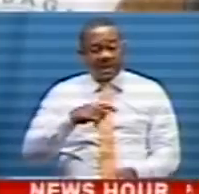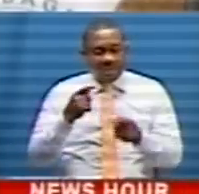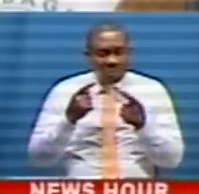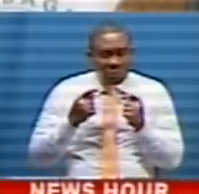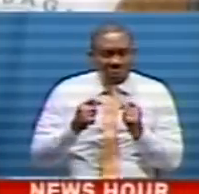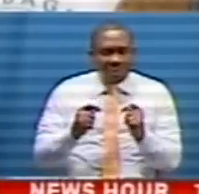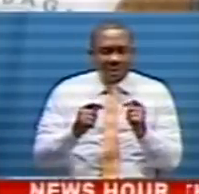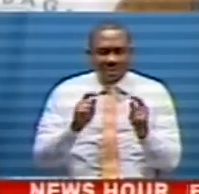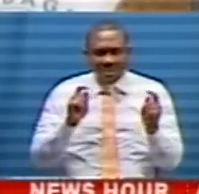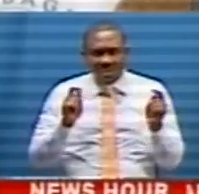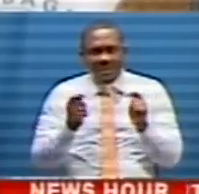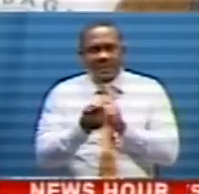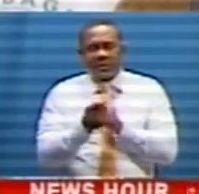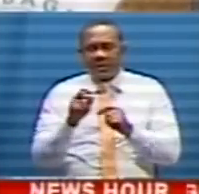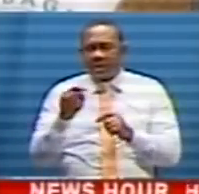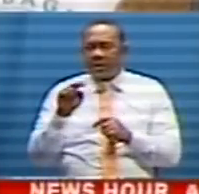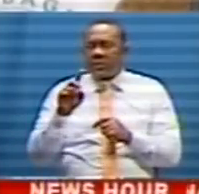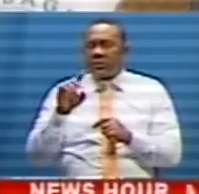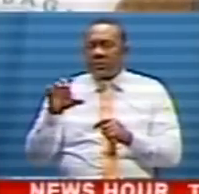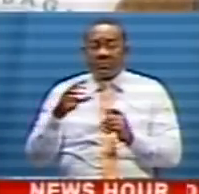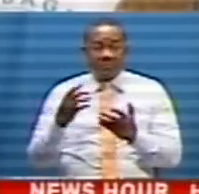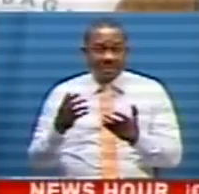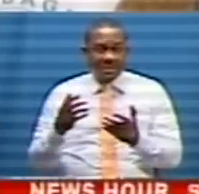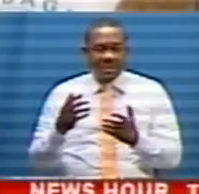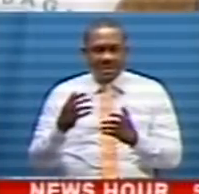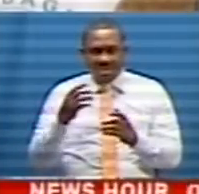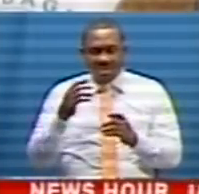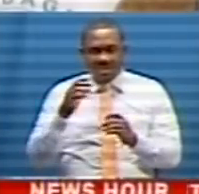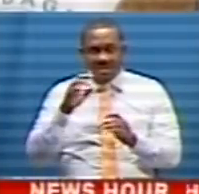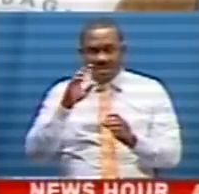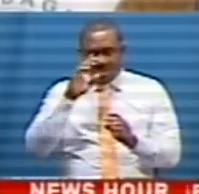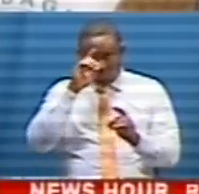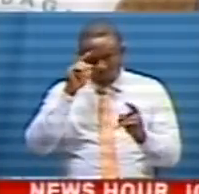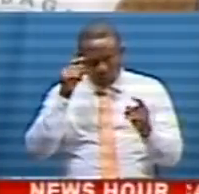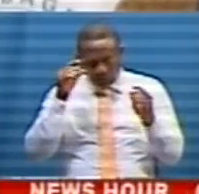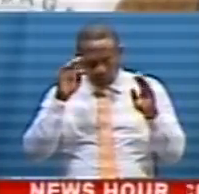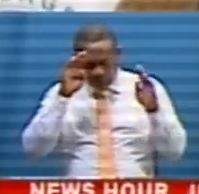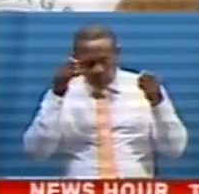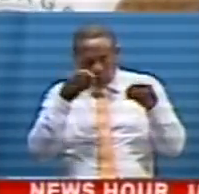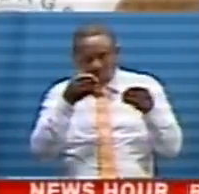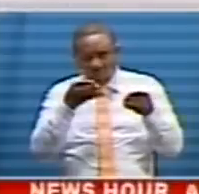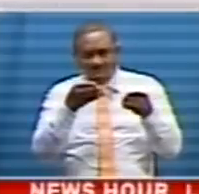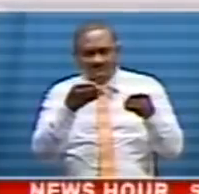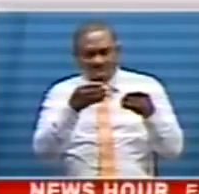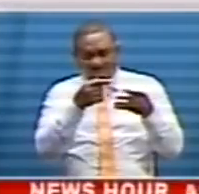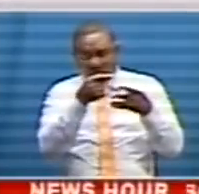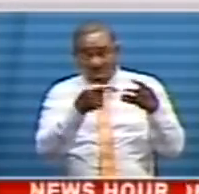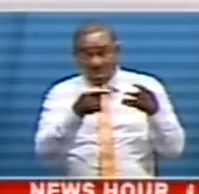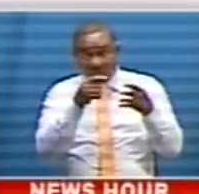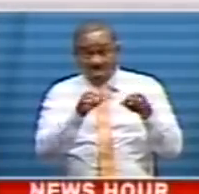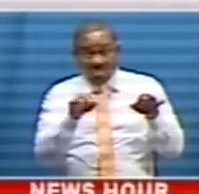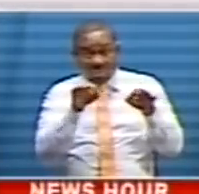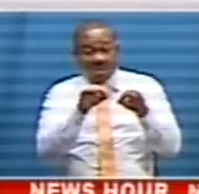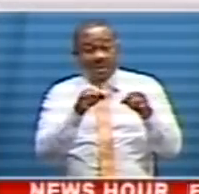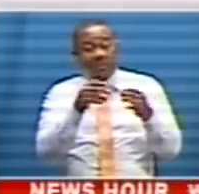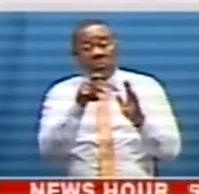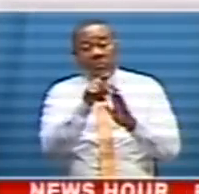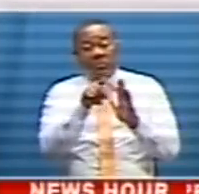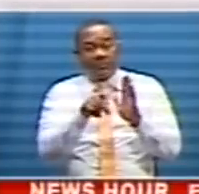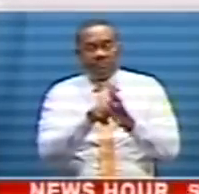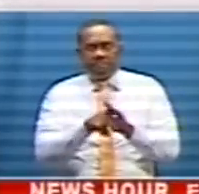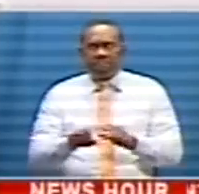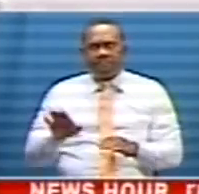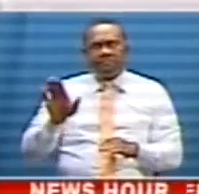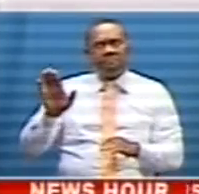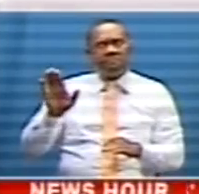change the NDC to focus on these values and principles. Mr. Fritz Baffour said his team will